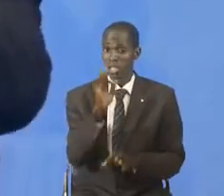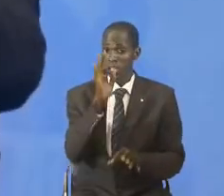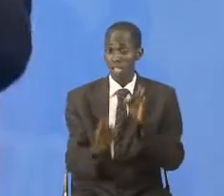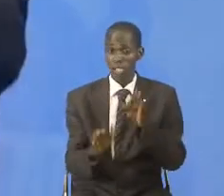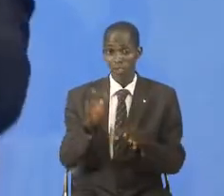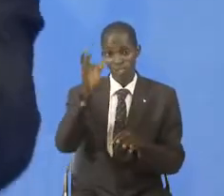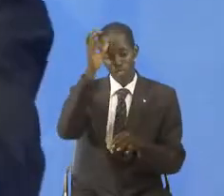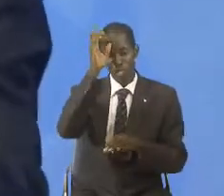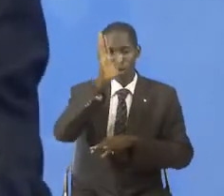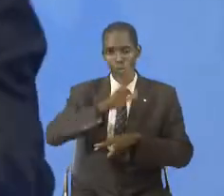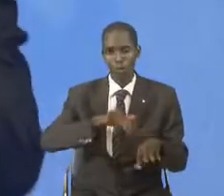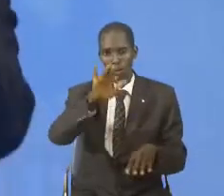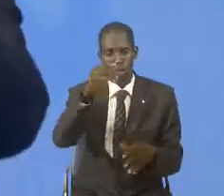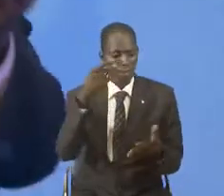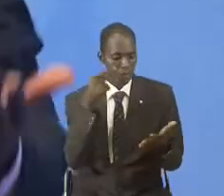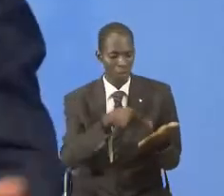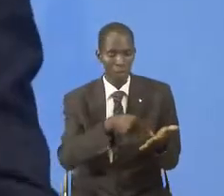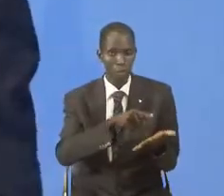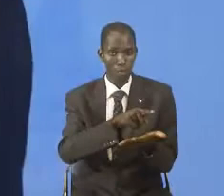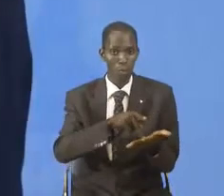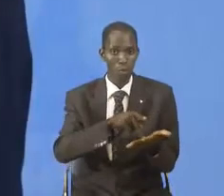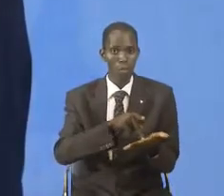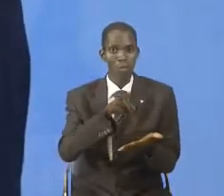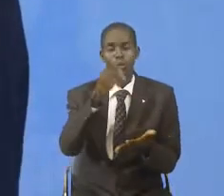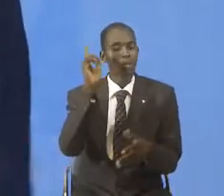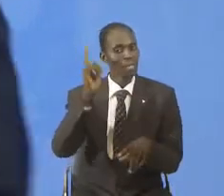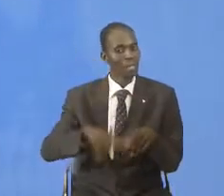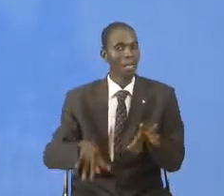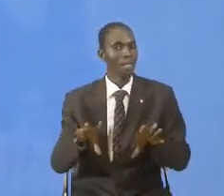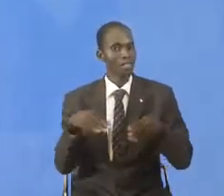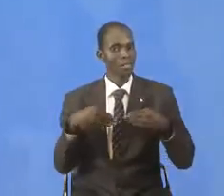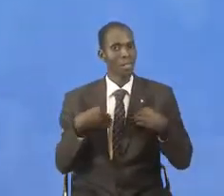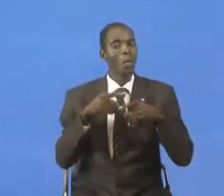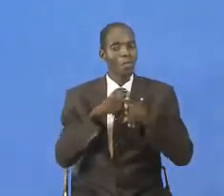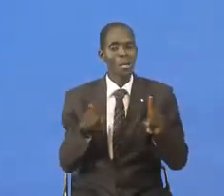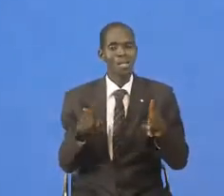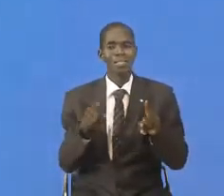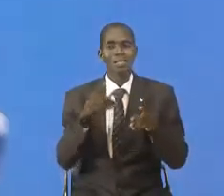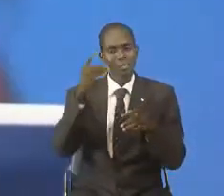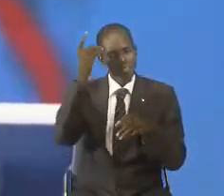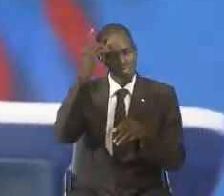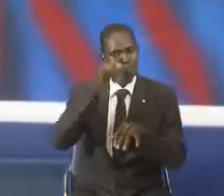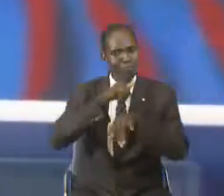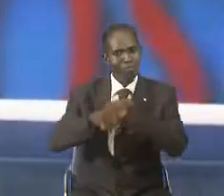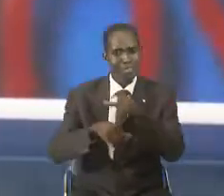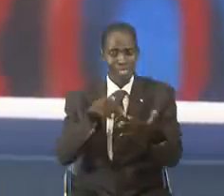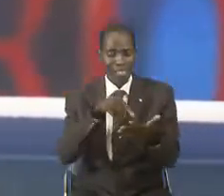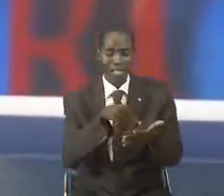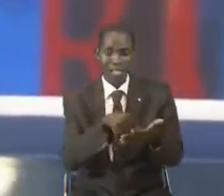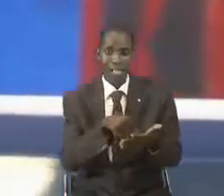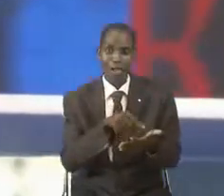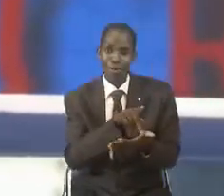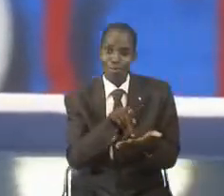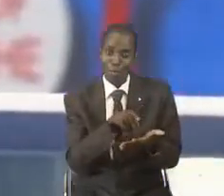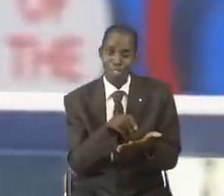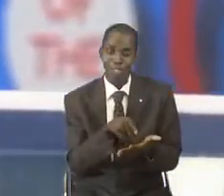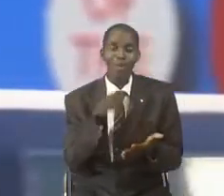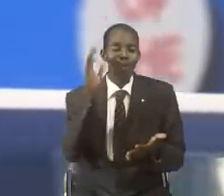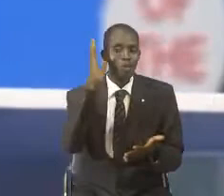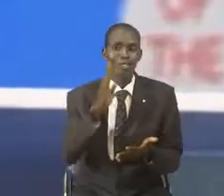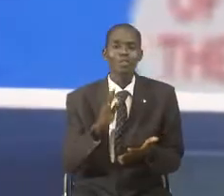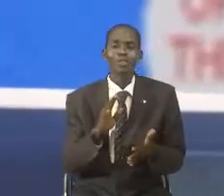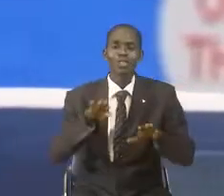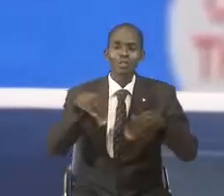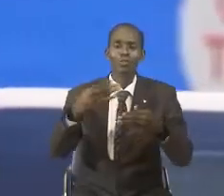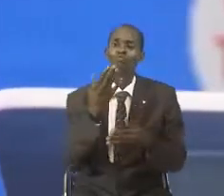he had called it poison, you will not want to drink. But because he said it will give you power, your muscles